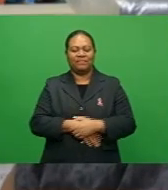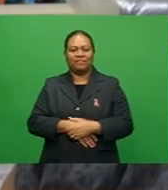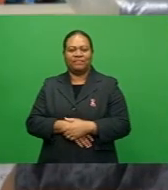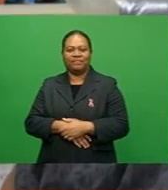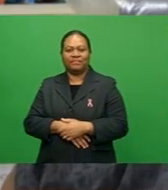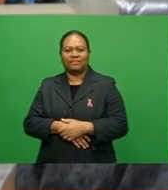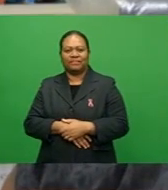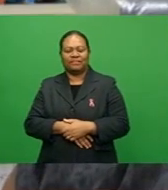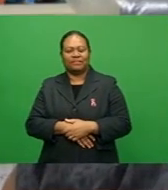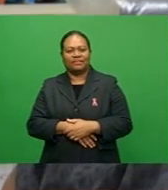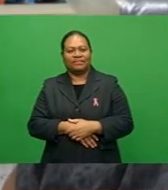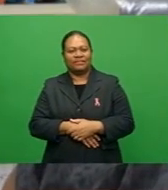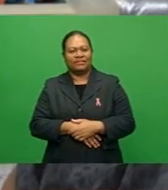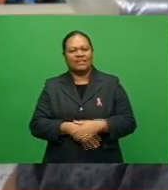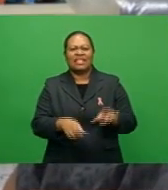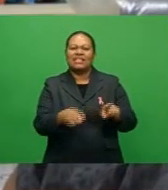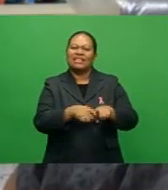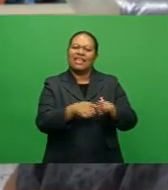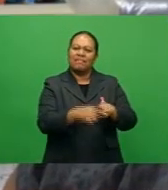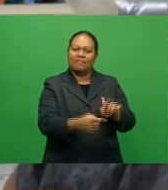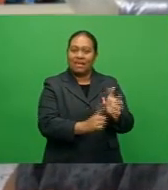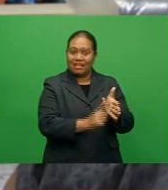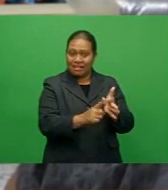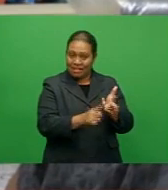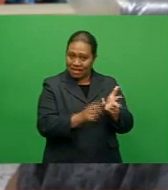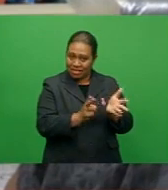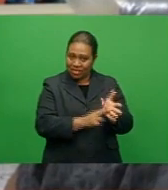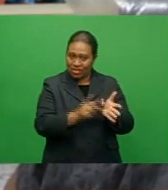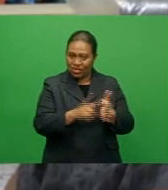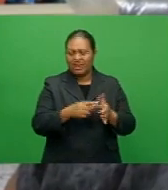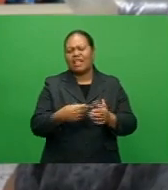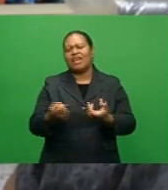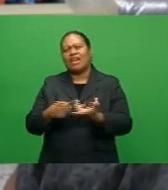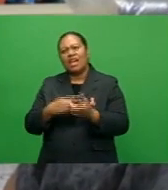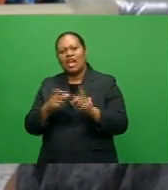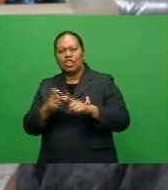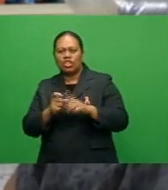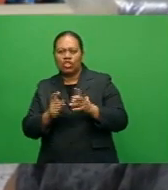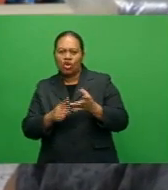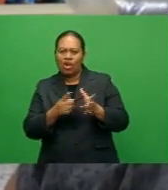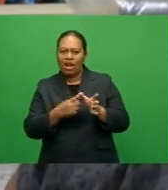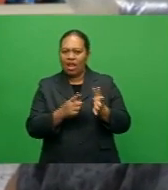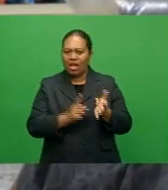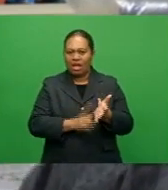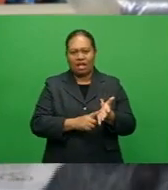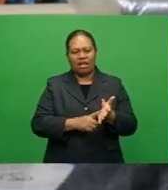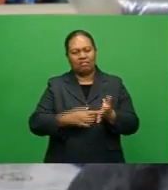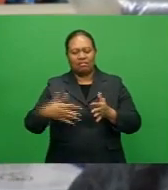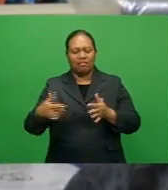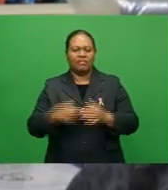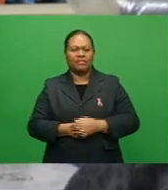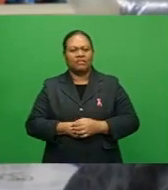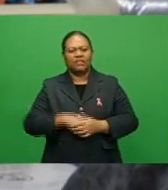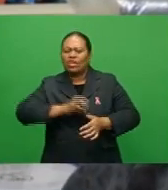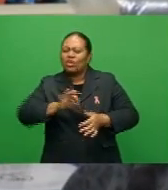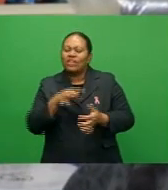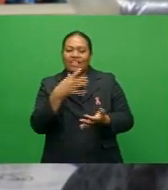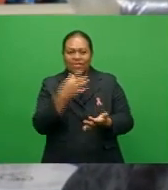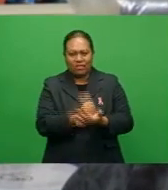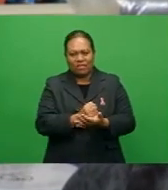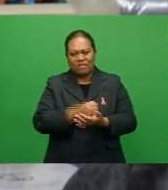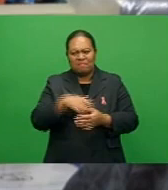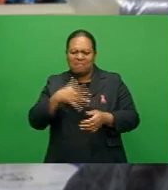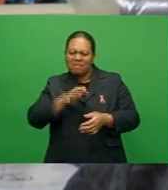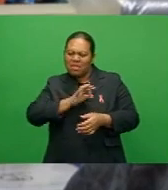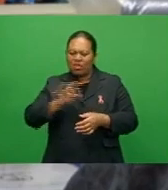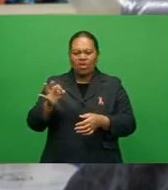like Nakarawa and Dolakoto, we had received reports that Nakarawa might not be joining camp,